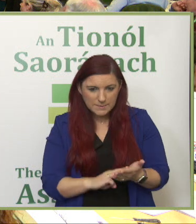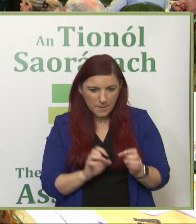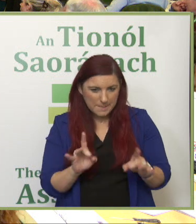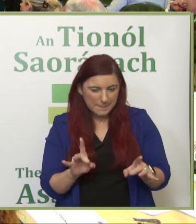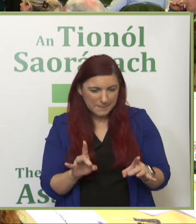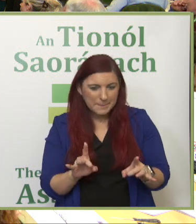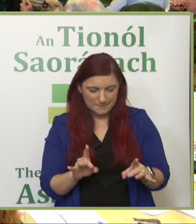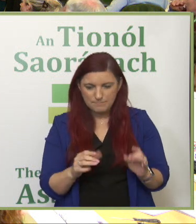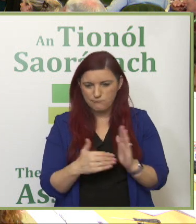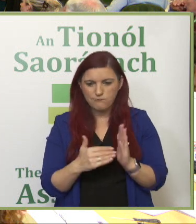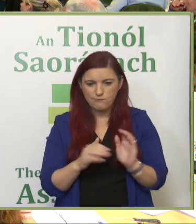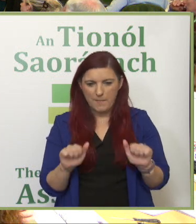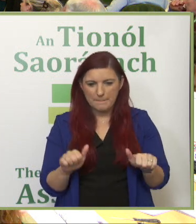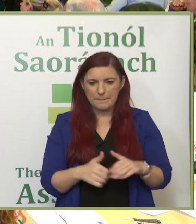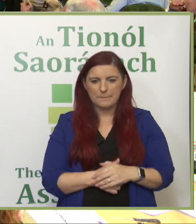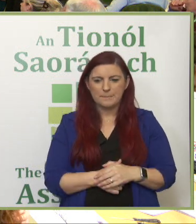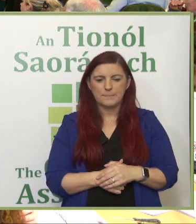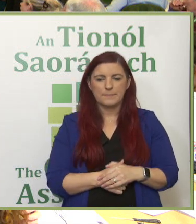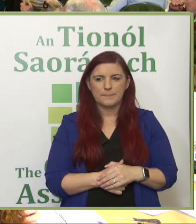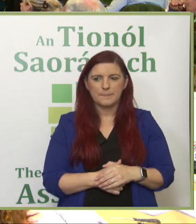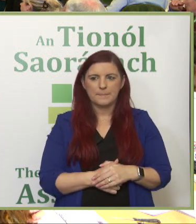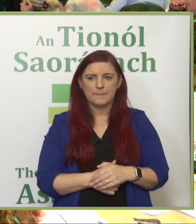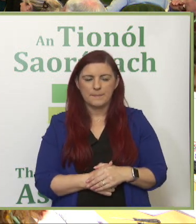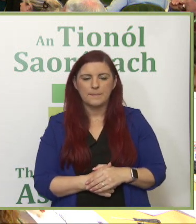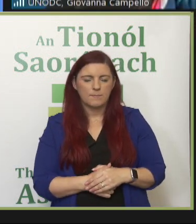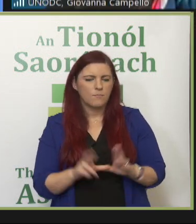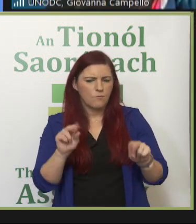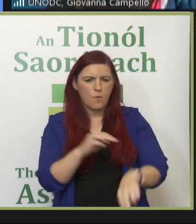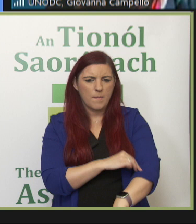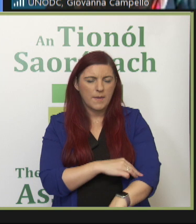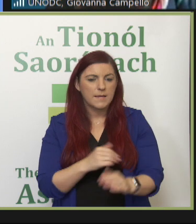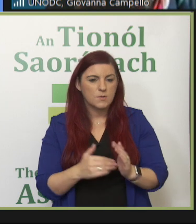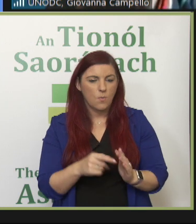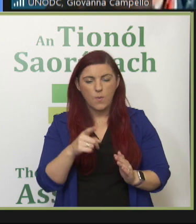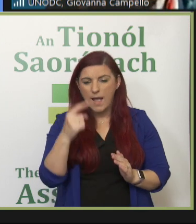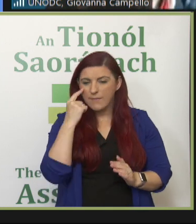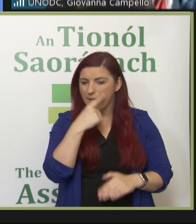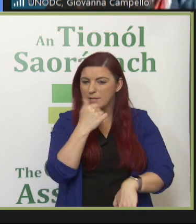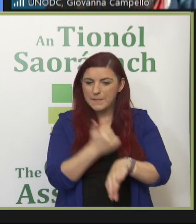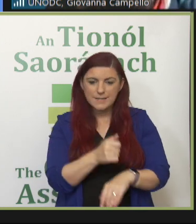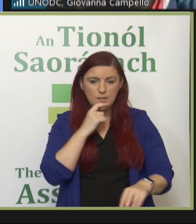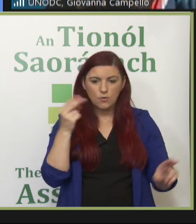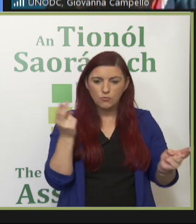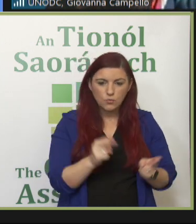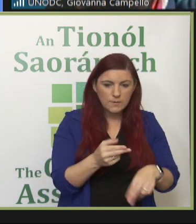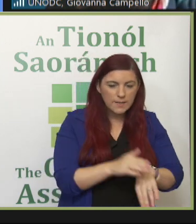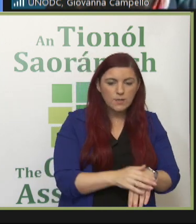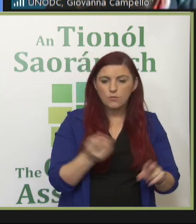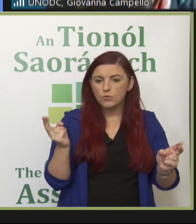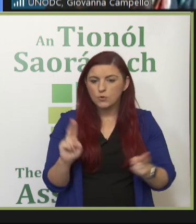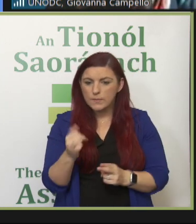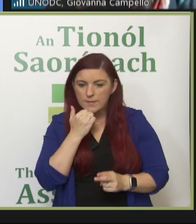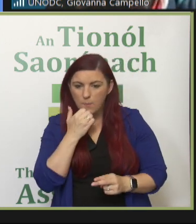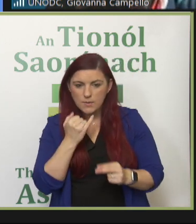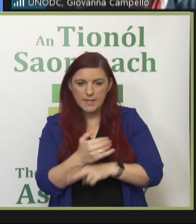you'd like to close? Yep. And apologies. Yeah, thank you. Yes, no problem. It reduces incarceration, prison overcrowding,